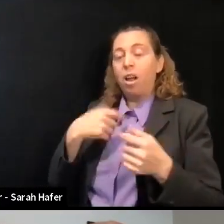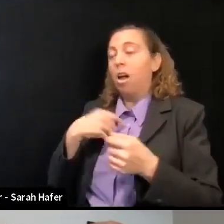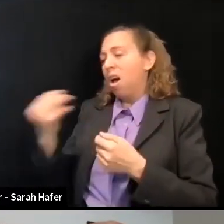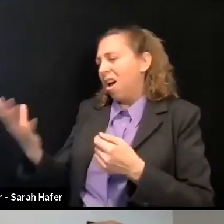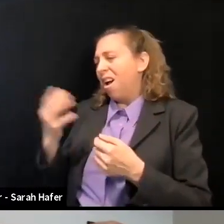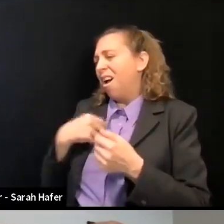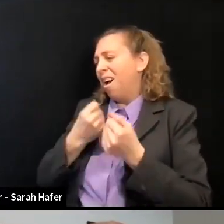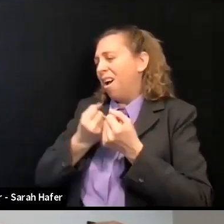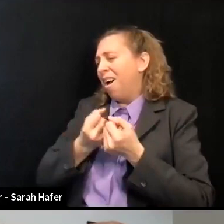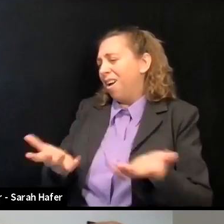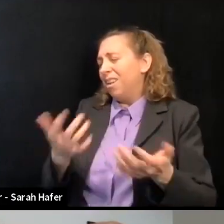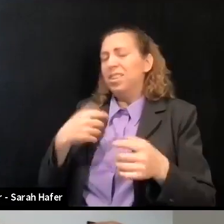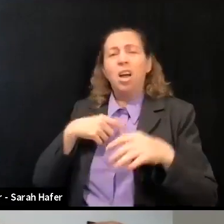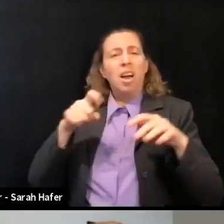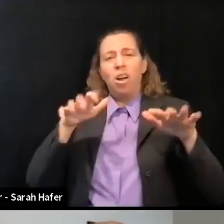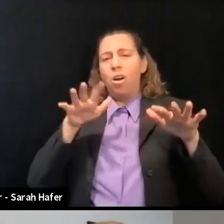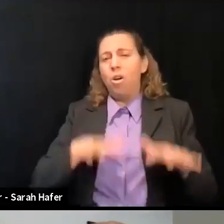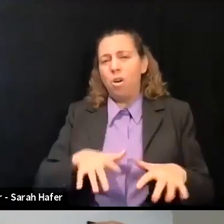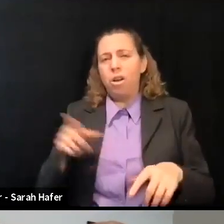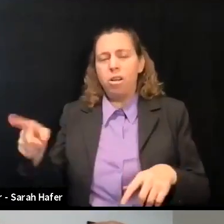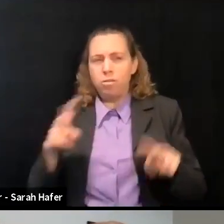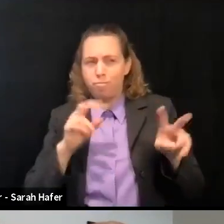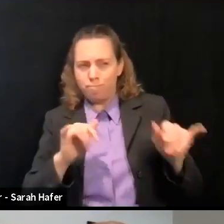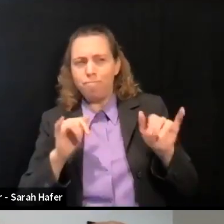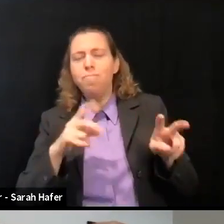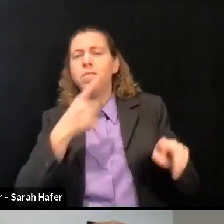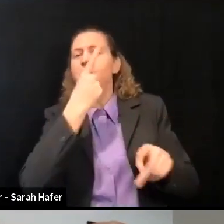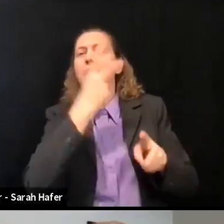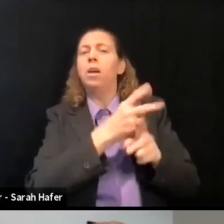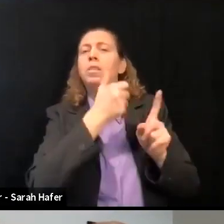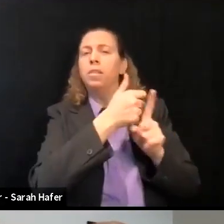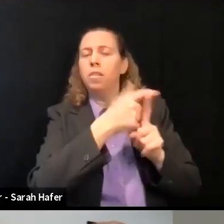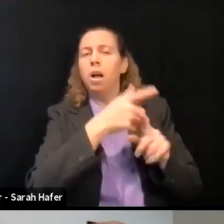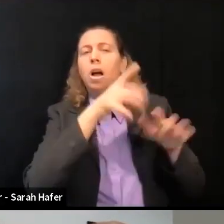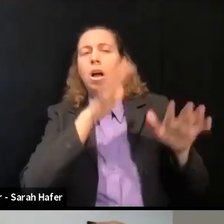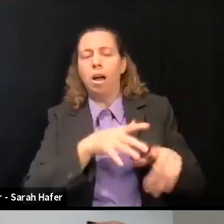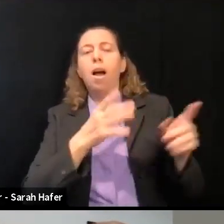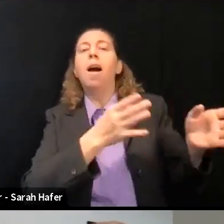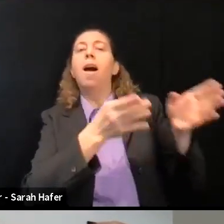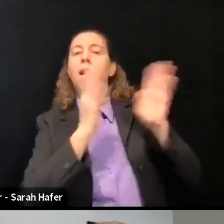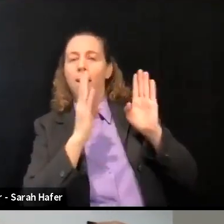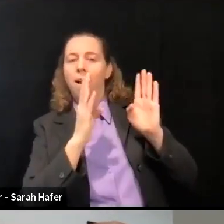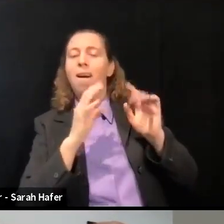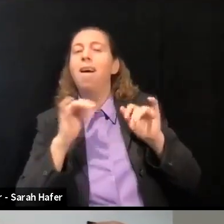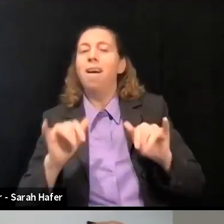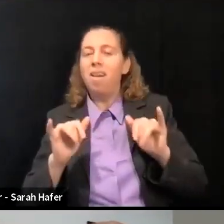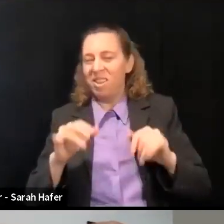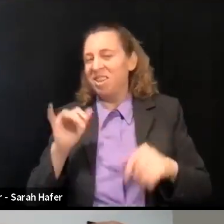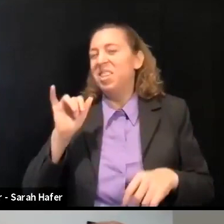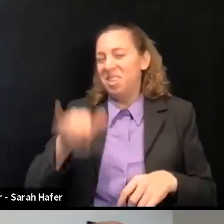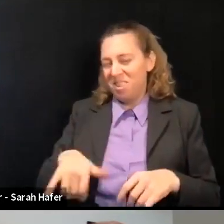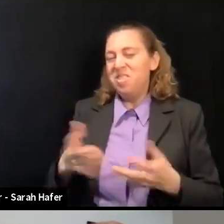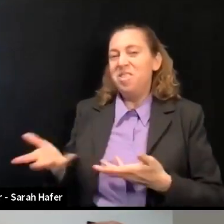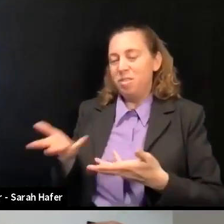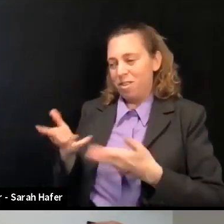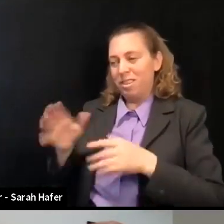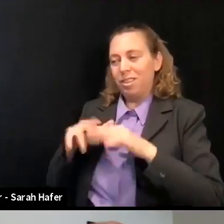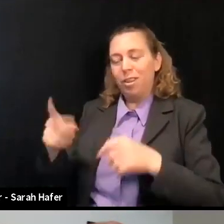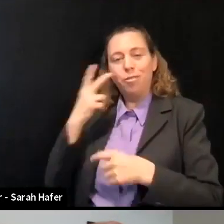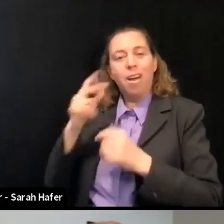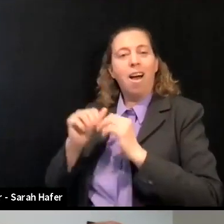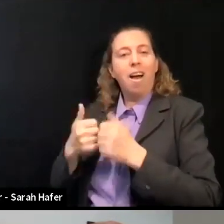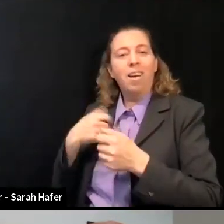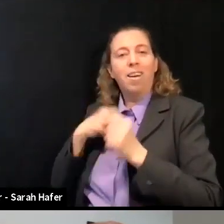this feeling. Another thing that I wanted to comment on is that in addition to our children feeling